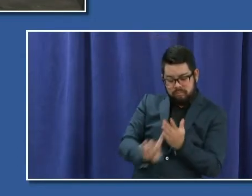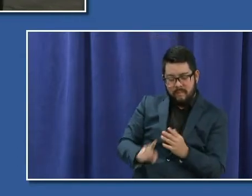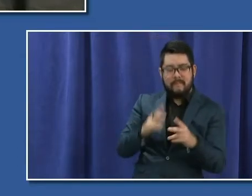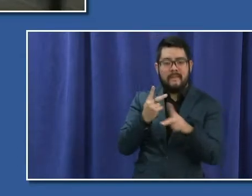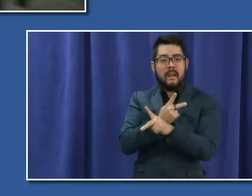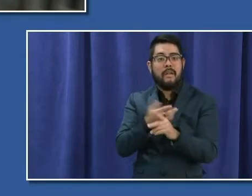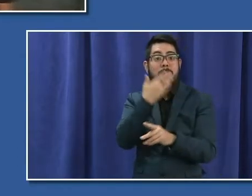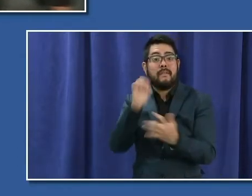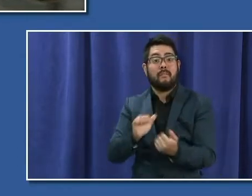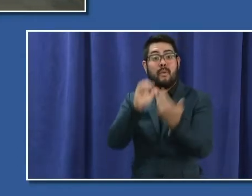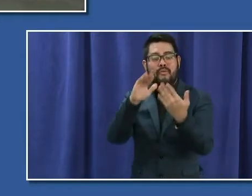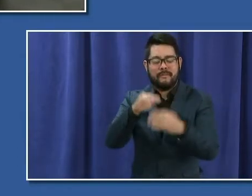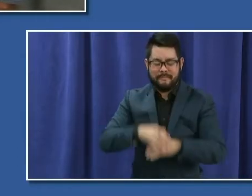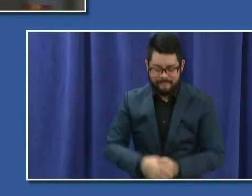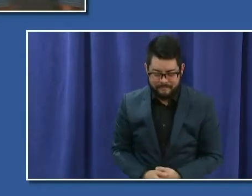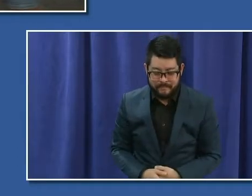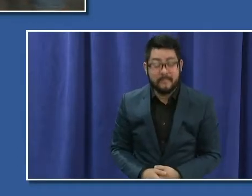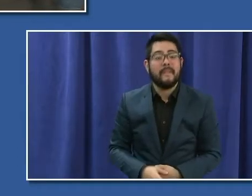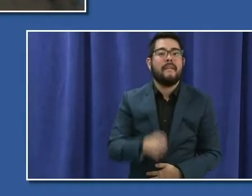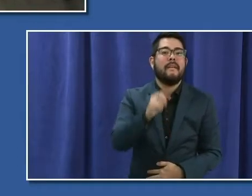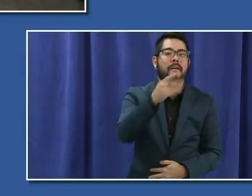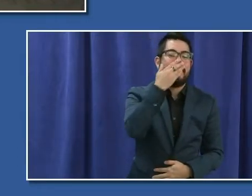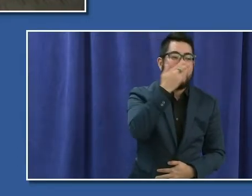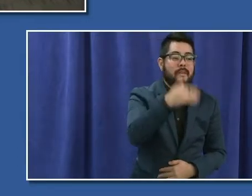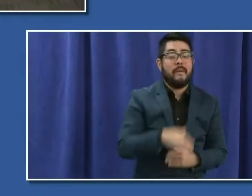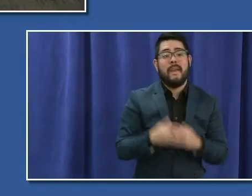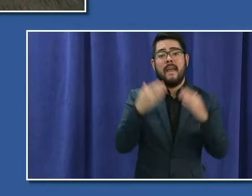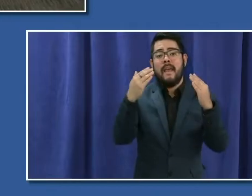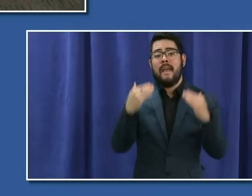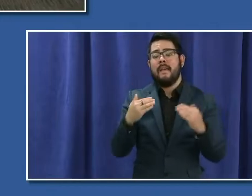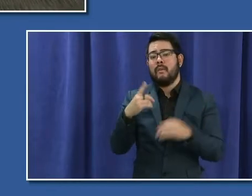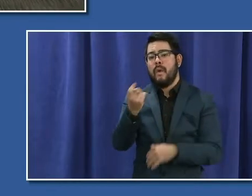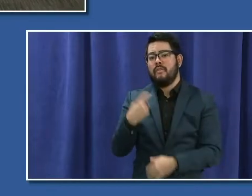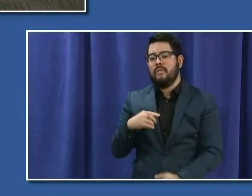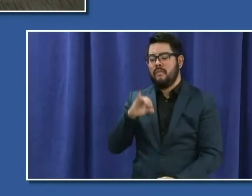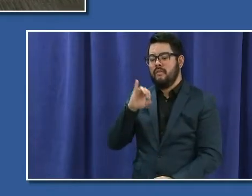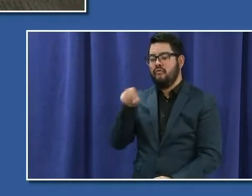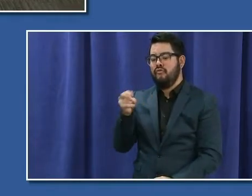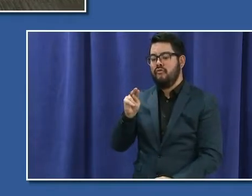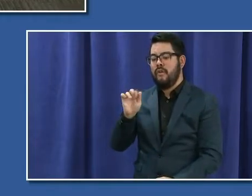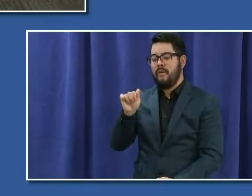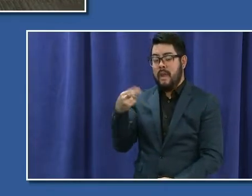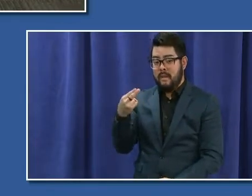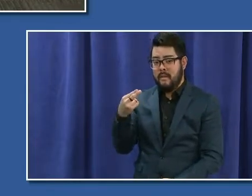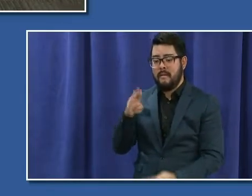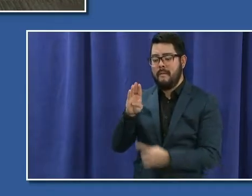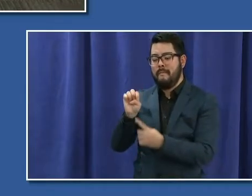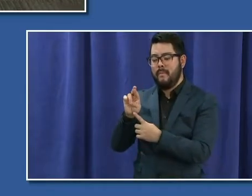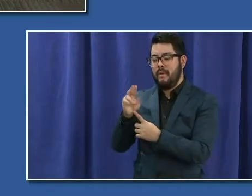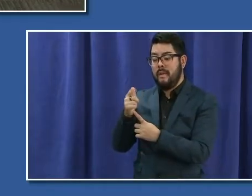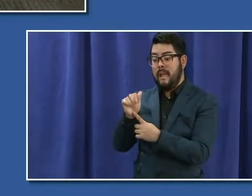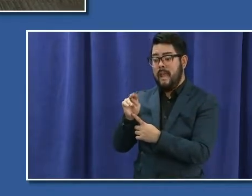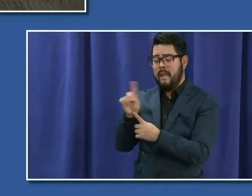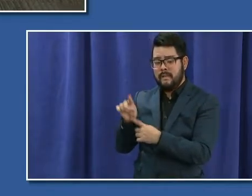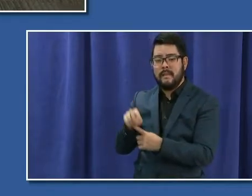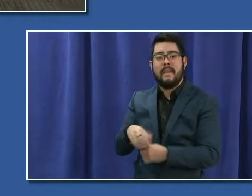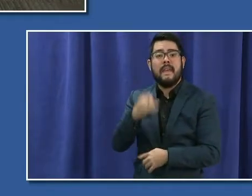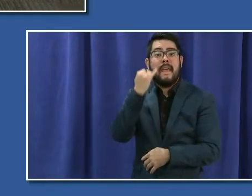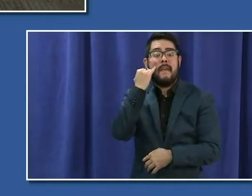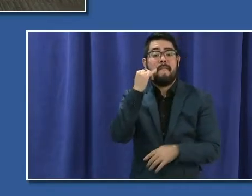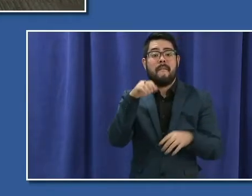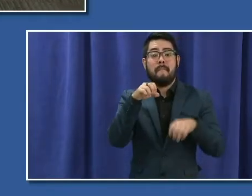Excellent. Okay, our next question is from Jonah Berg-Gans. Can bike/scooter lanes